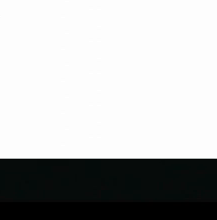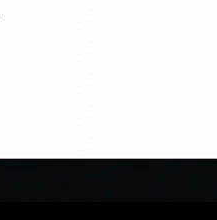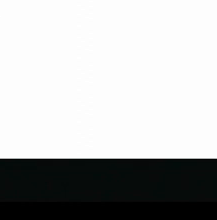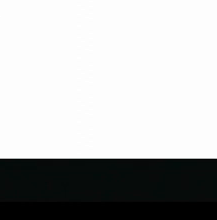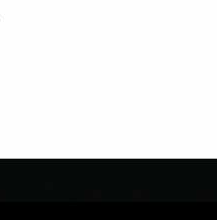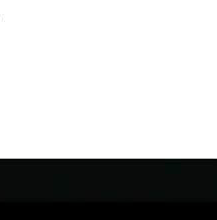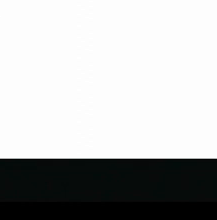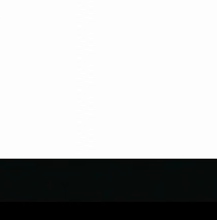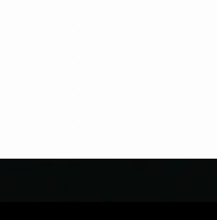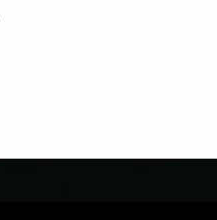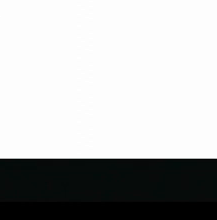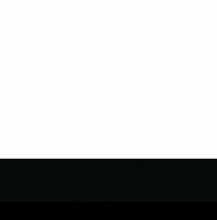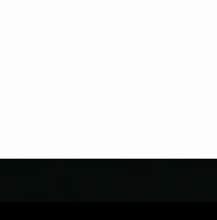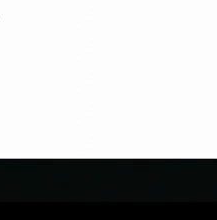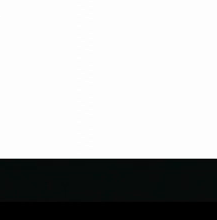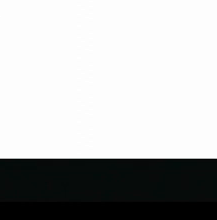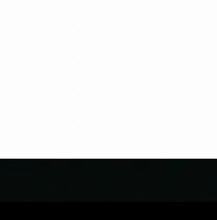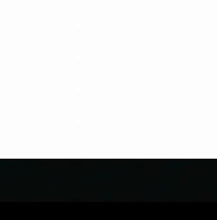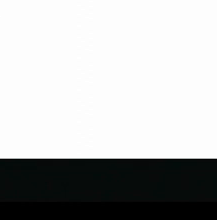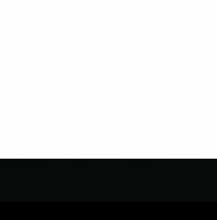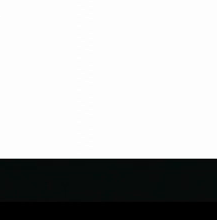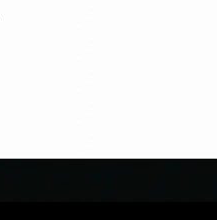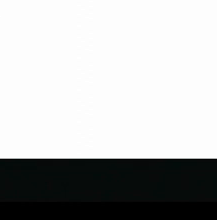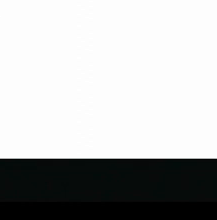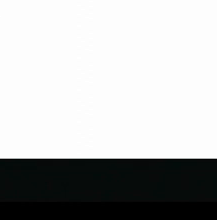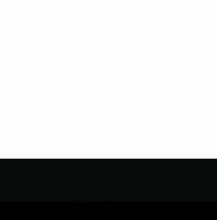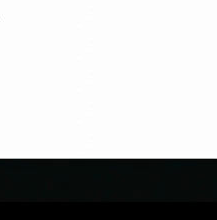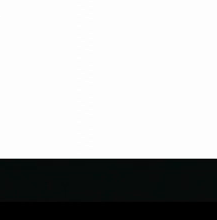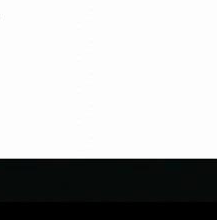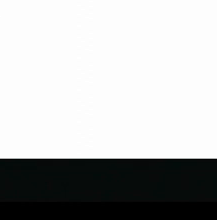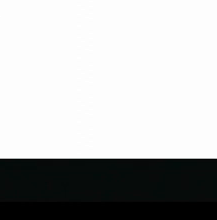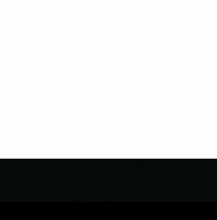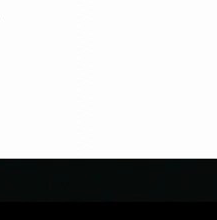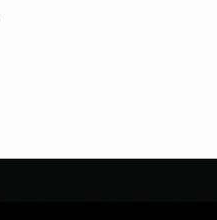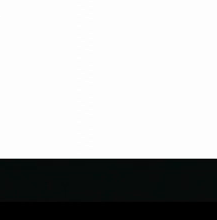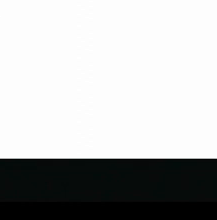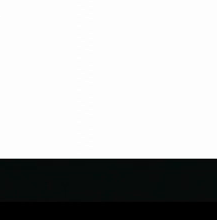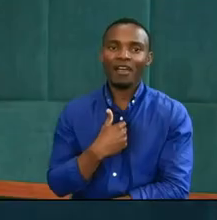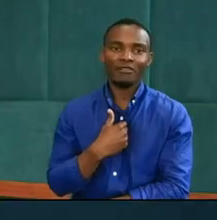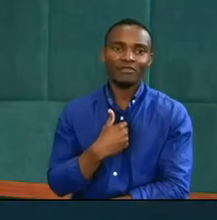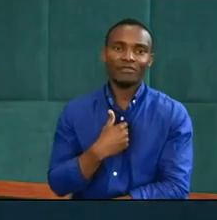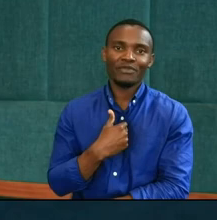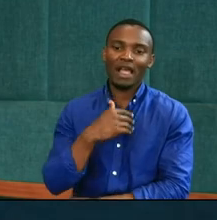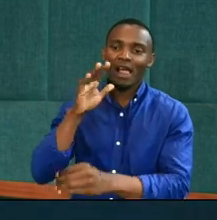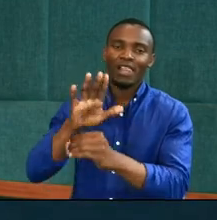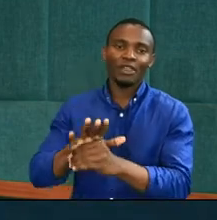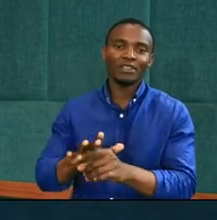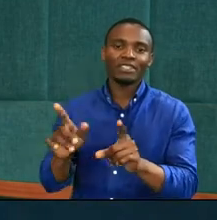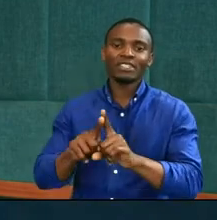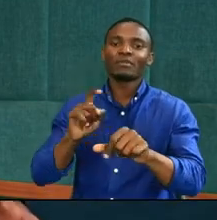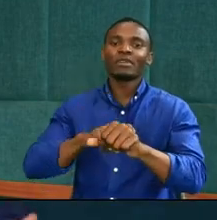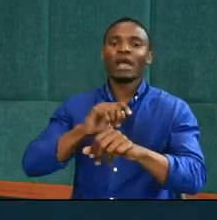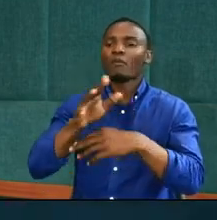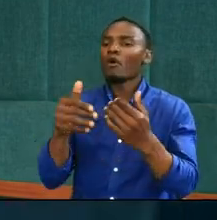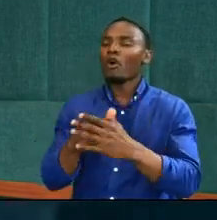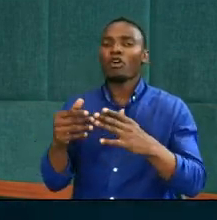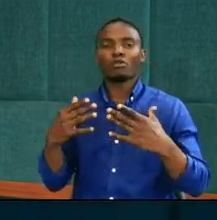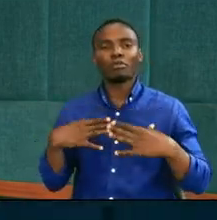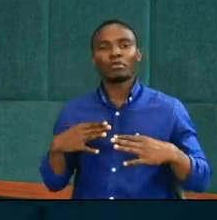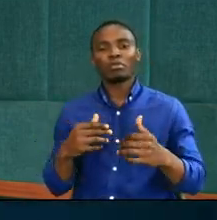the taxes are low, when there's food on the table, when everybody is doing